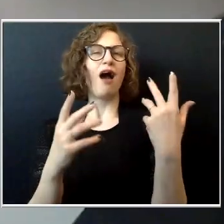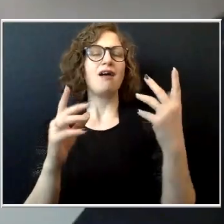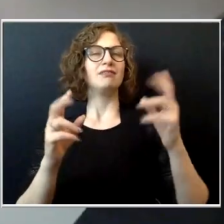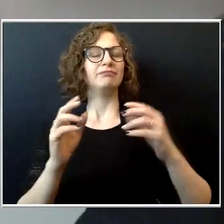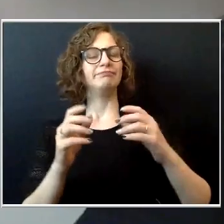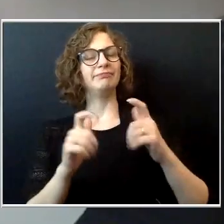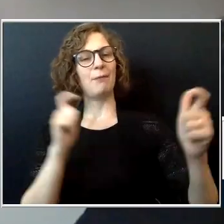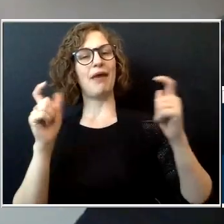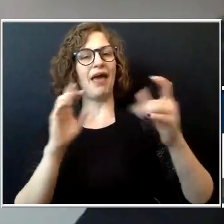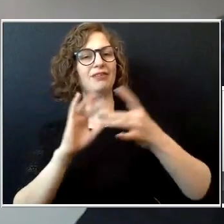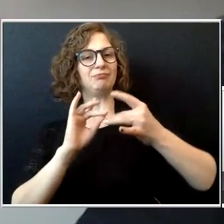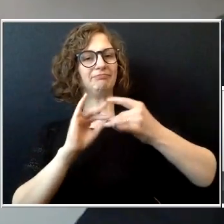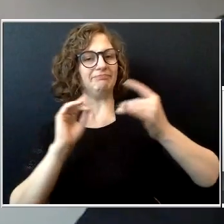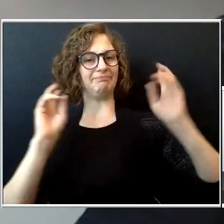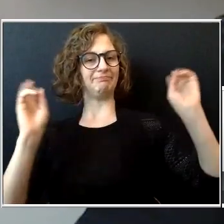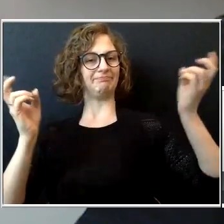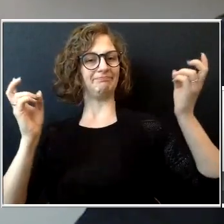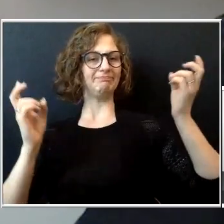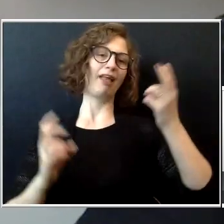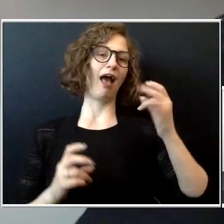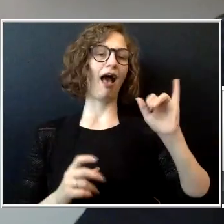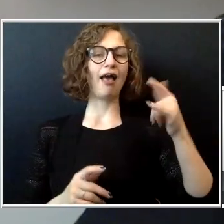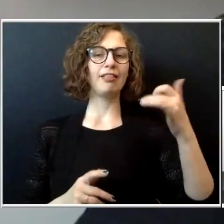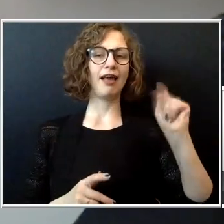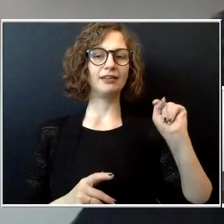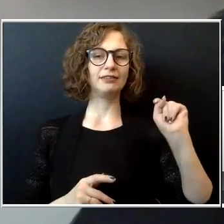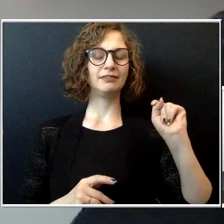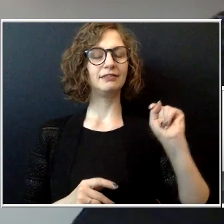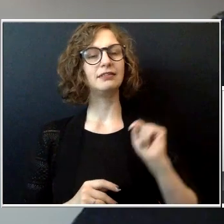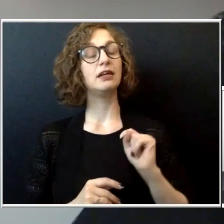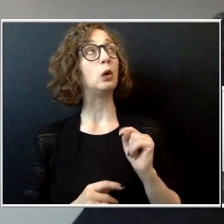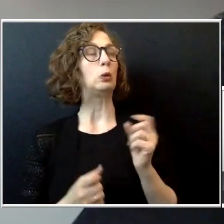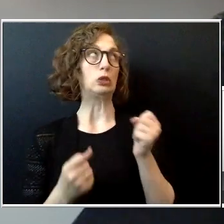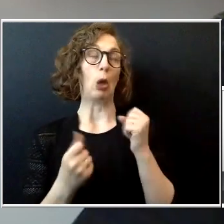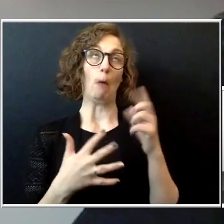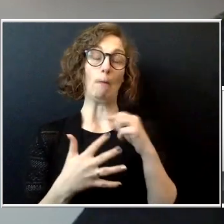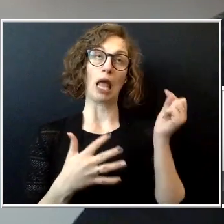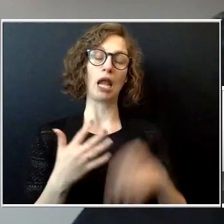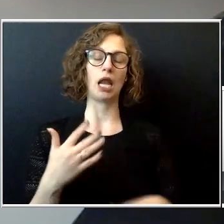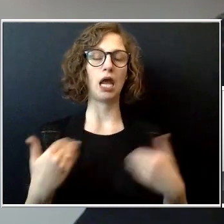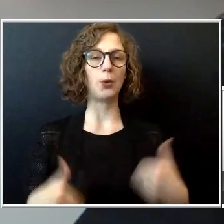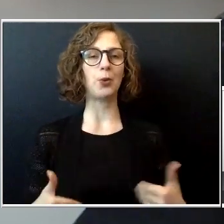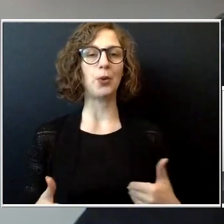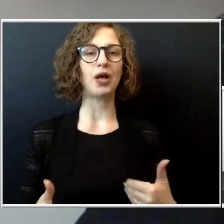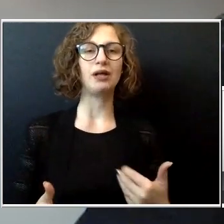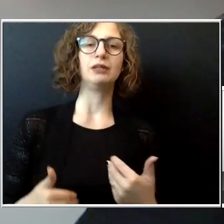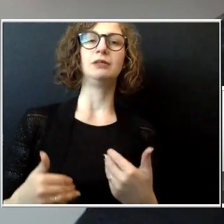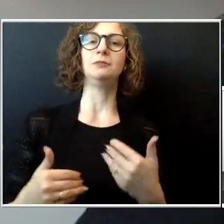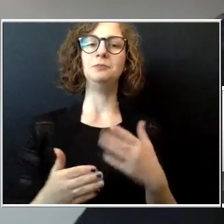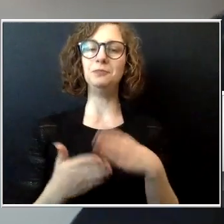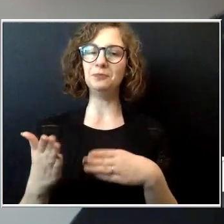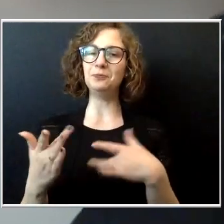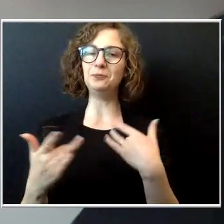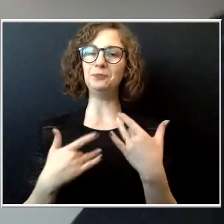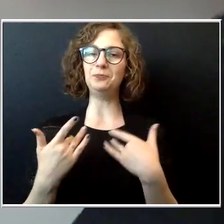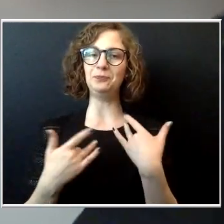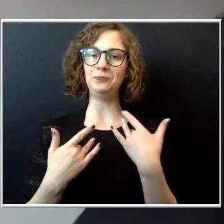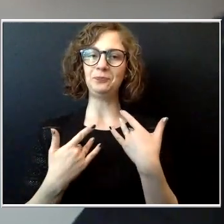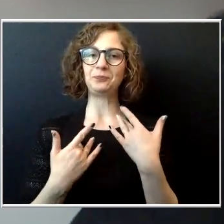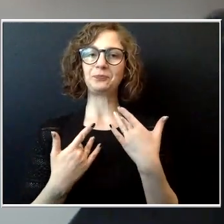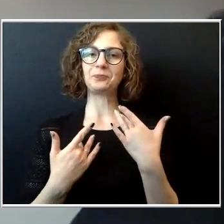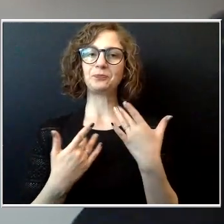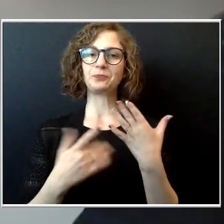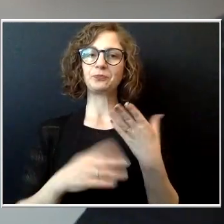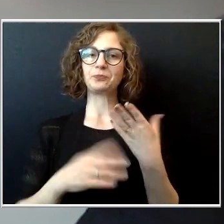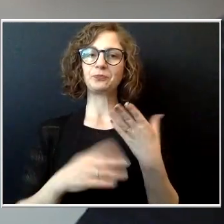Oh, there have been so many. I think there have been, some exciting advances with